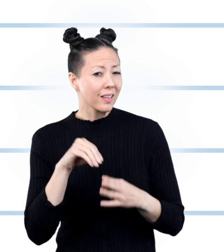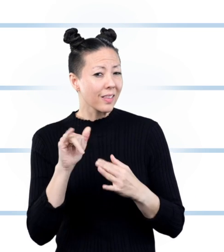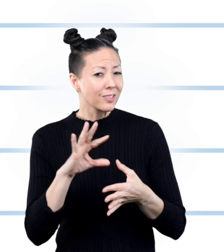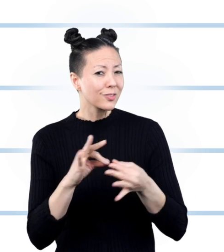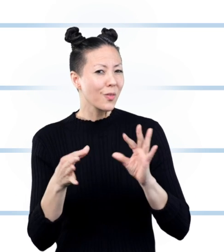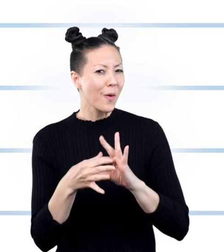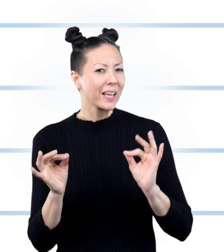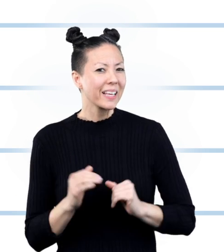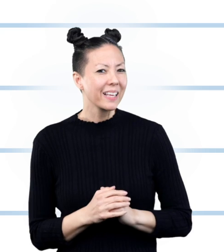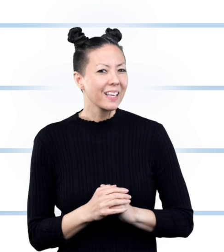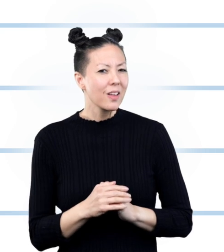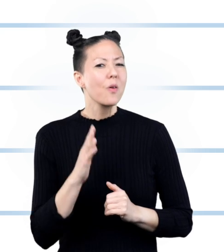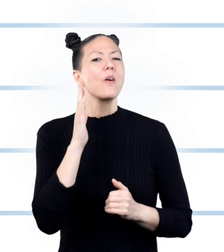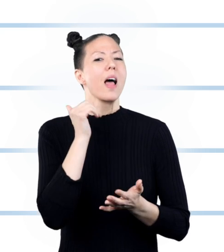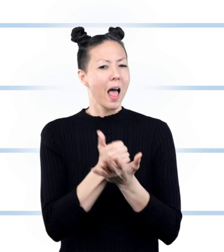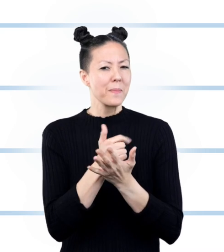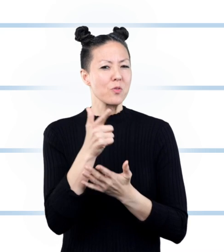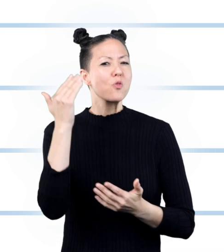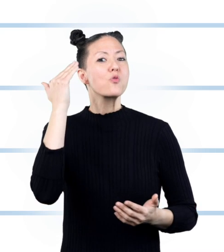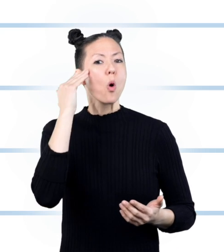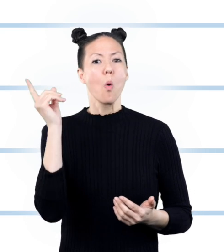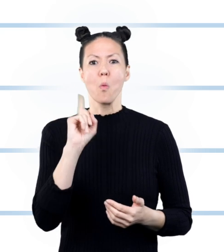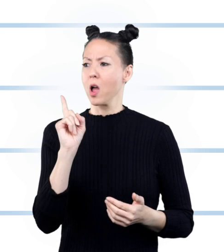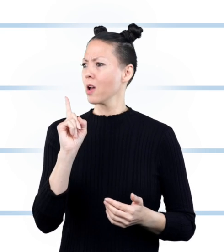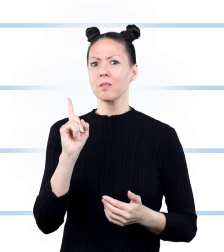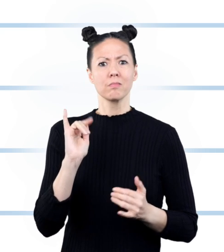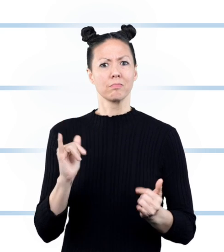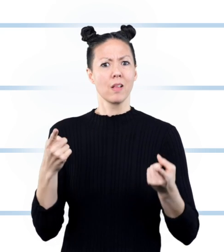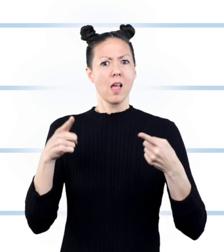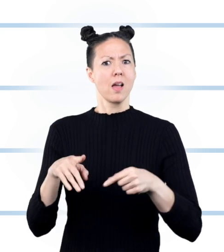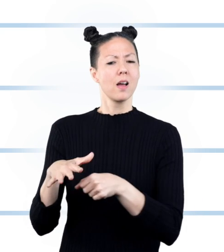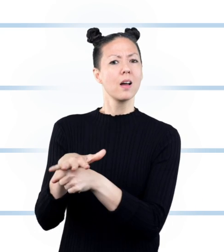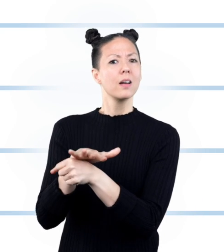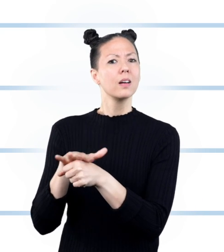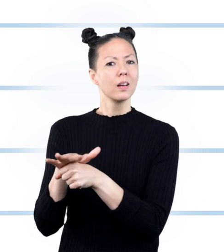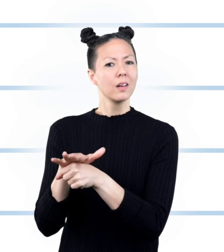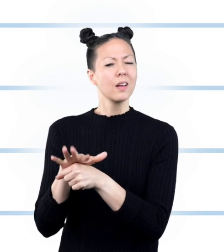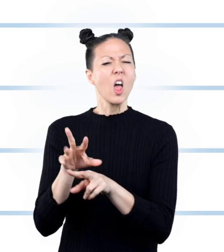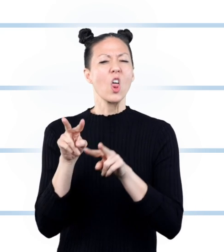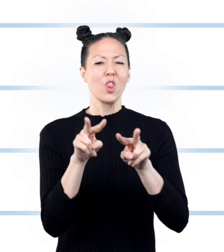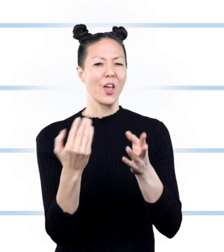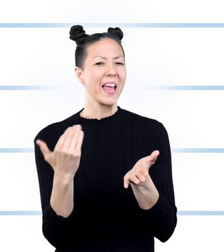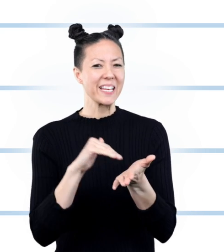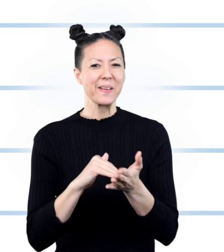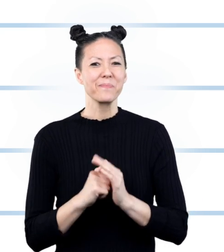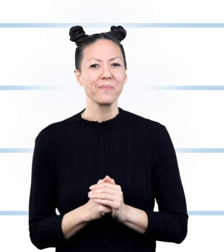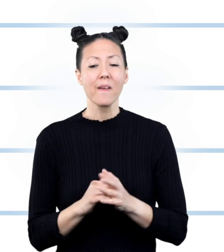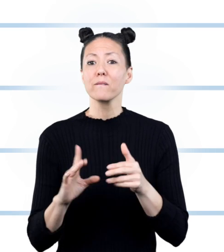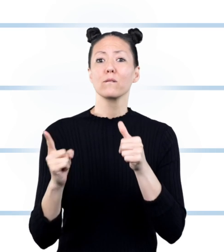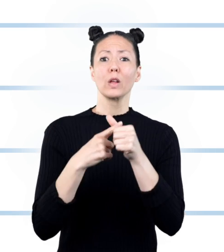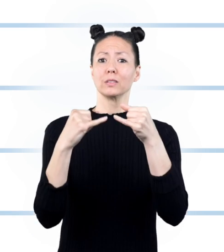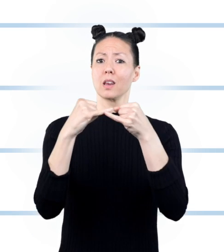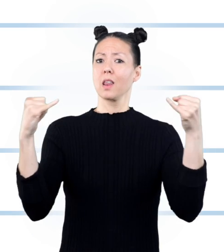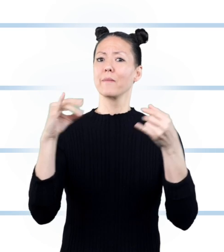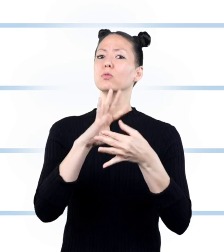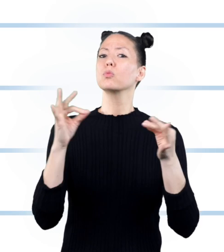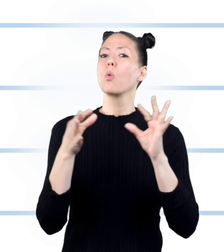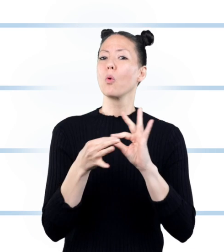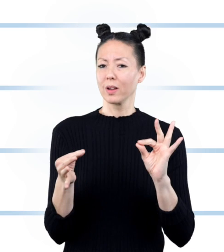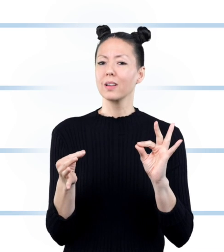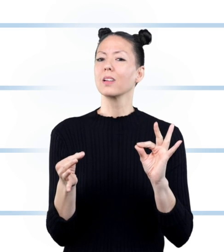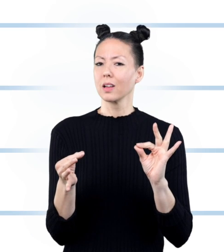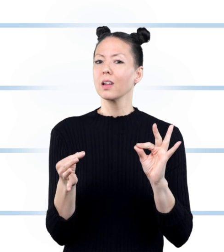anything in the story that helps know where the story is taking place? Let's look again at the very first line